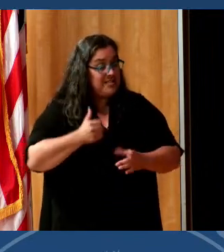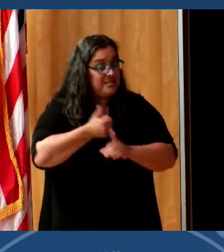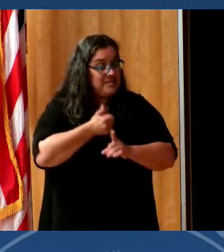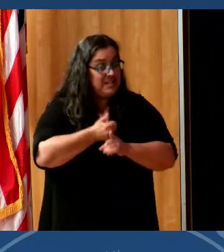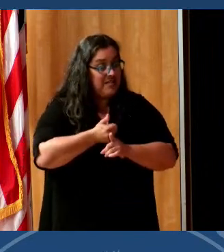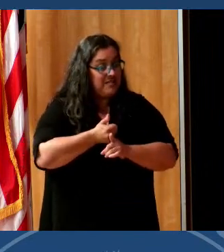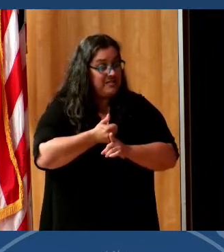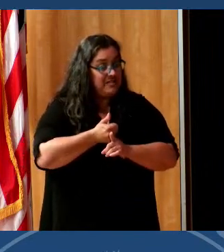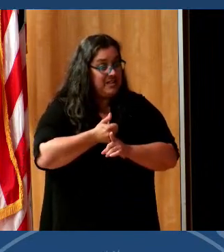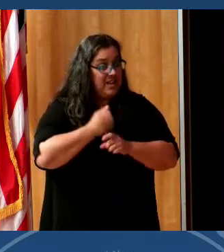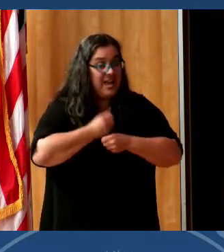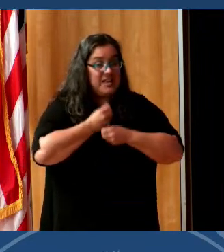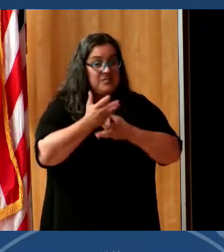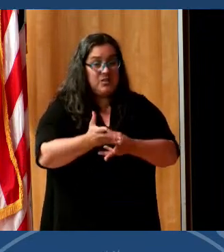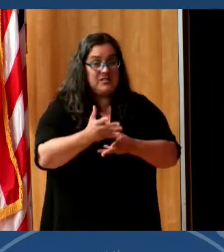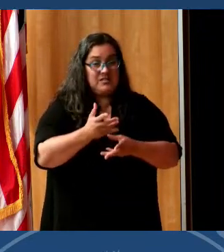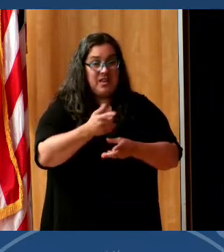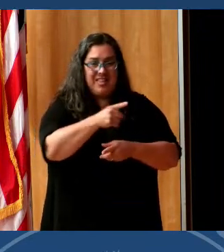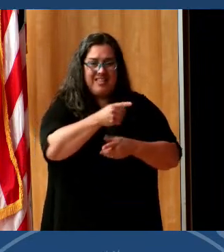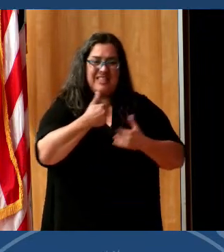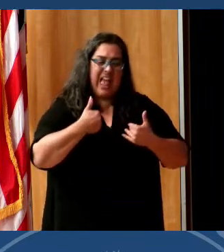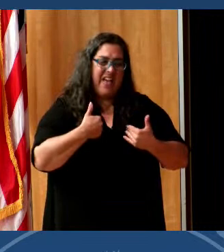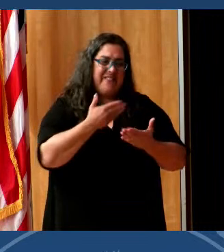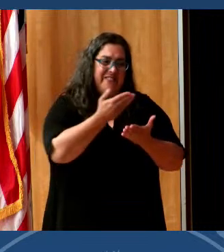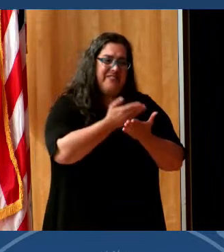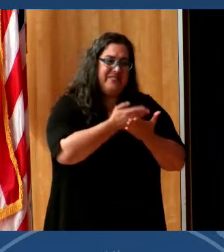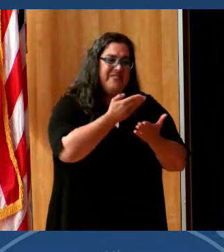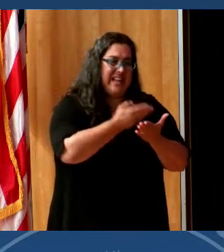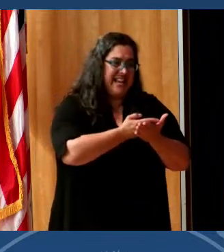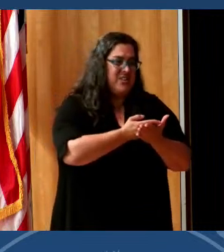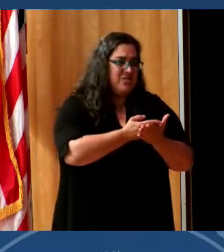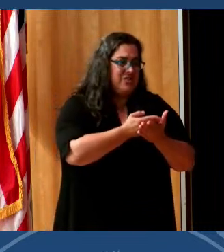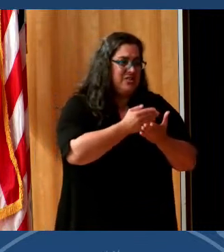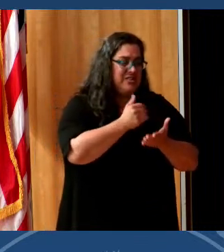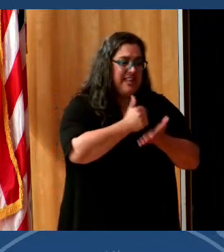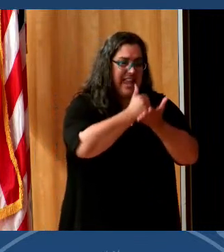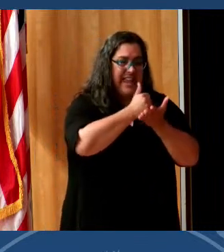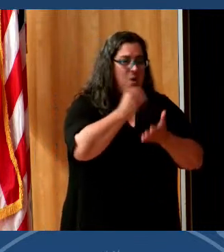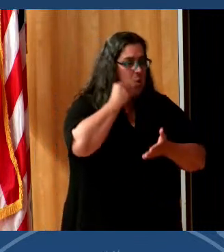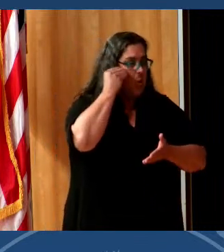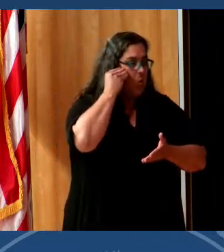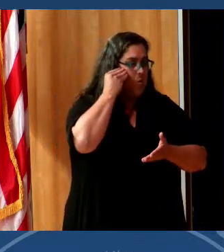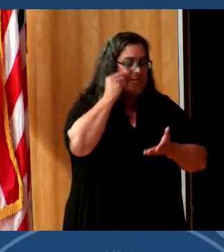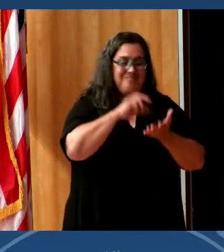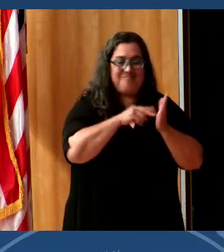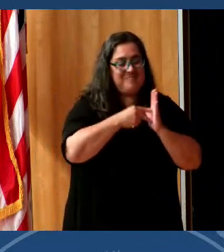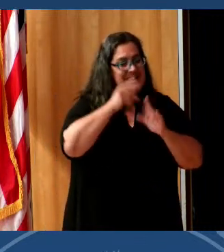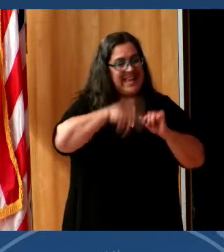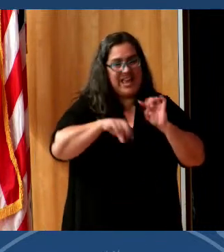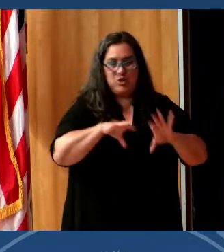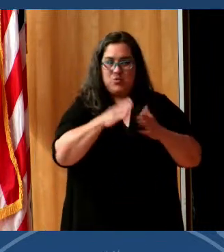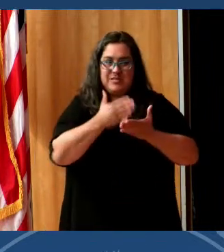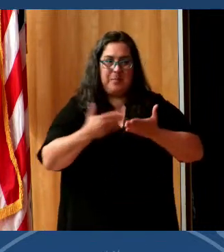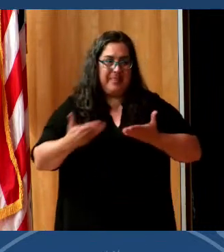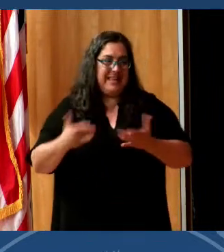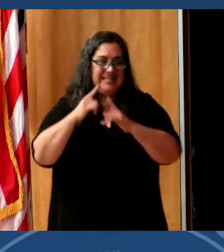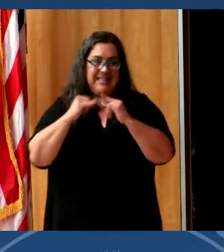expressed that they had financial aid at home and weren't able to do certain things that camp offered to them.